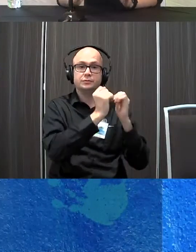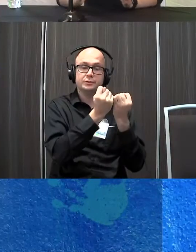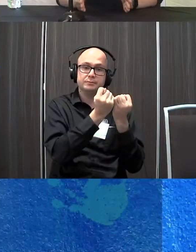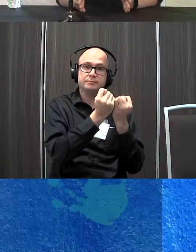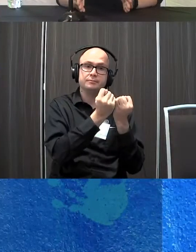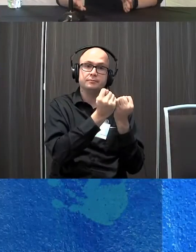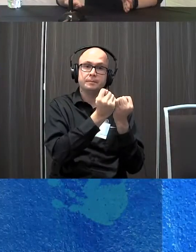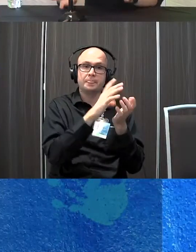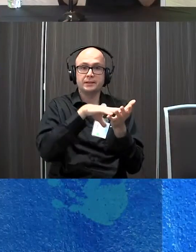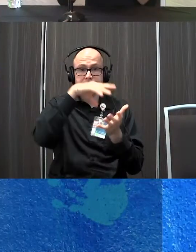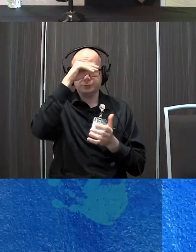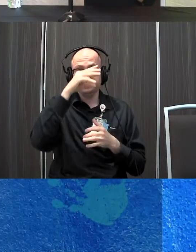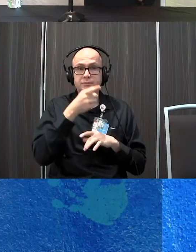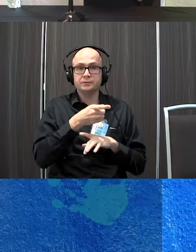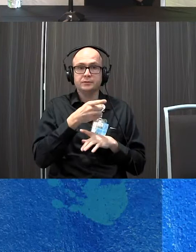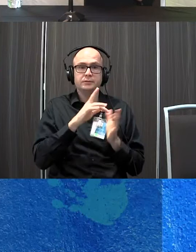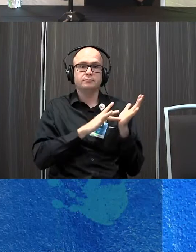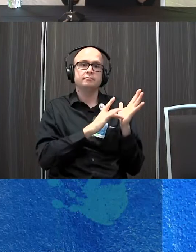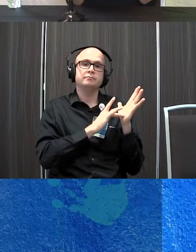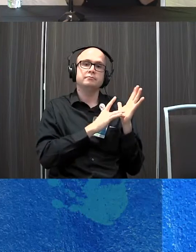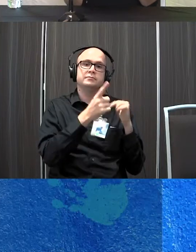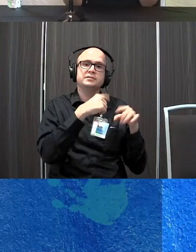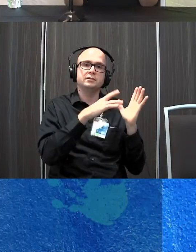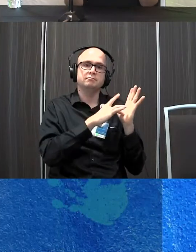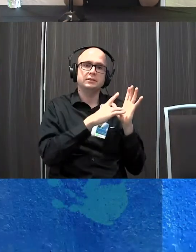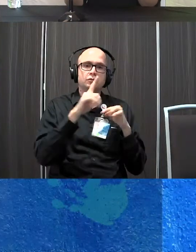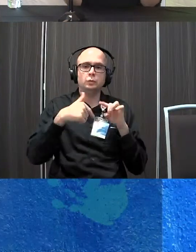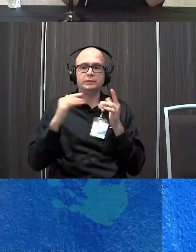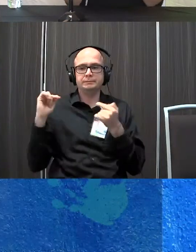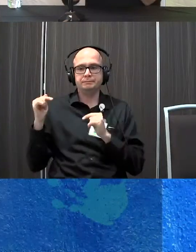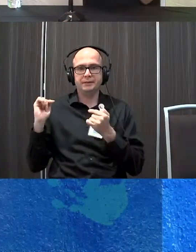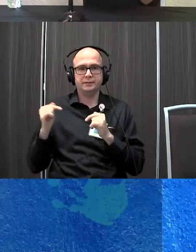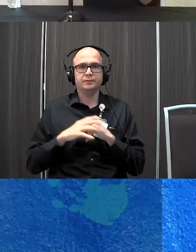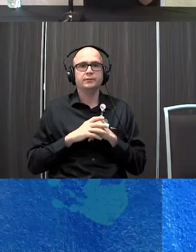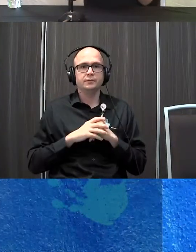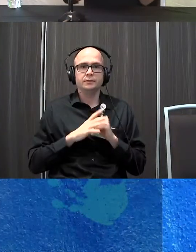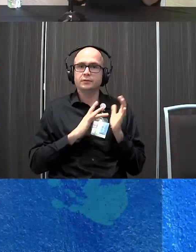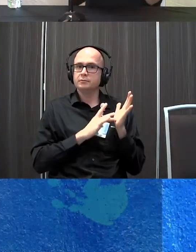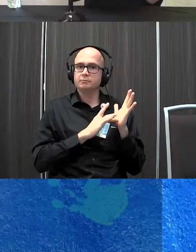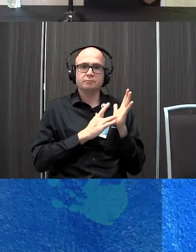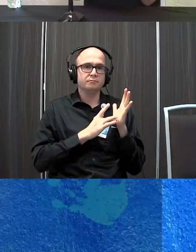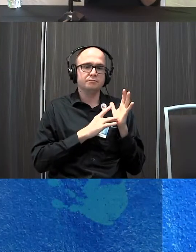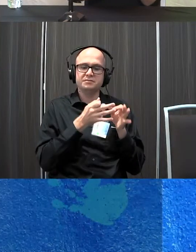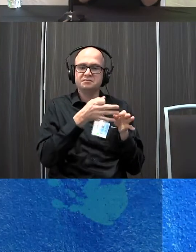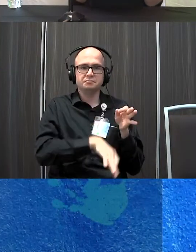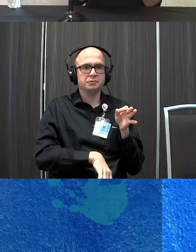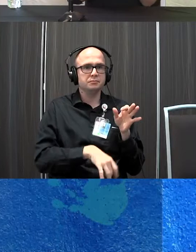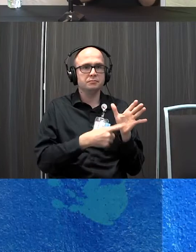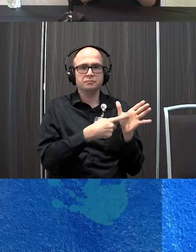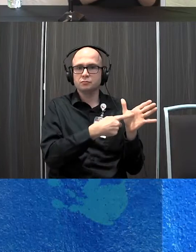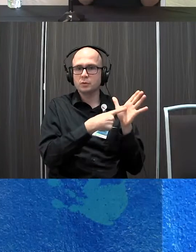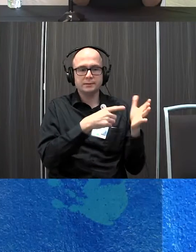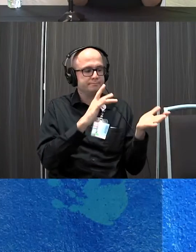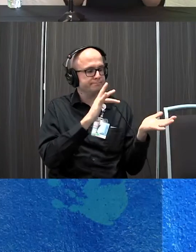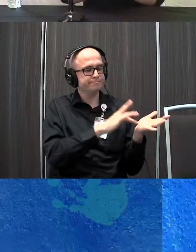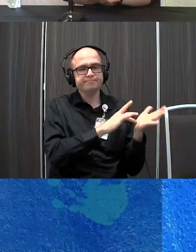a student to sign medicine when she was in pain. And that is a pretty low effort. It only requires putting